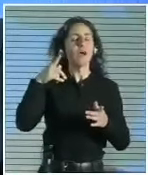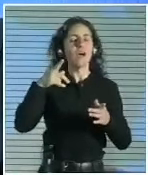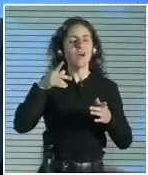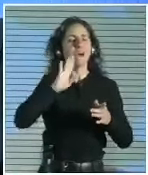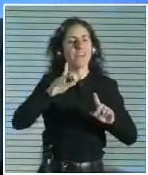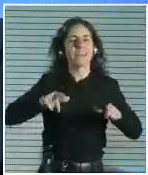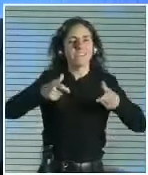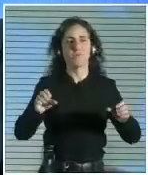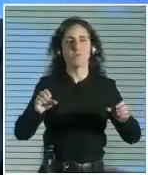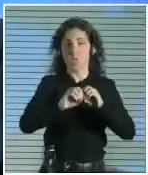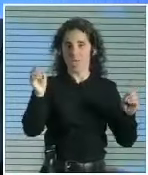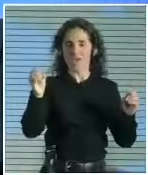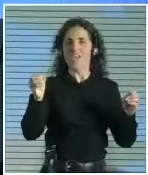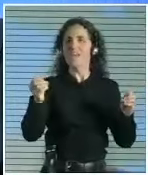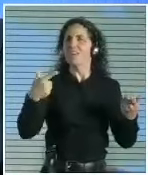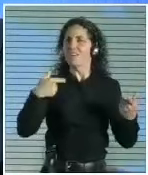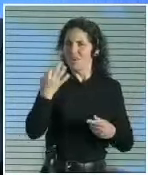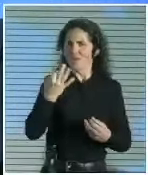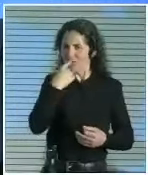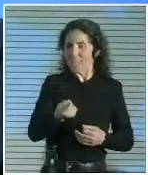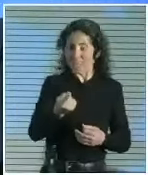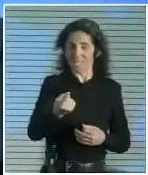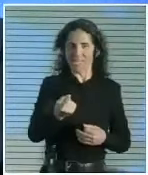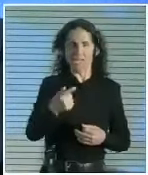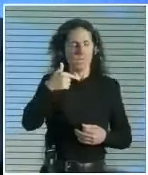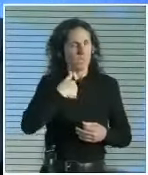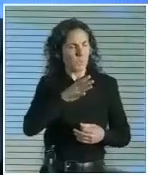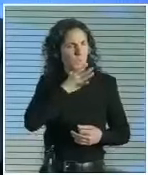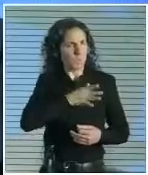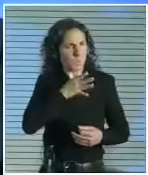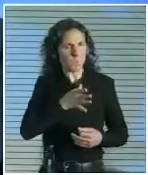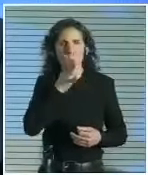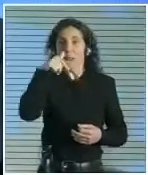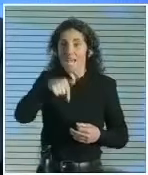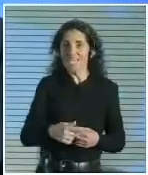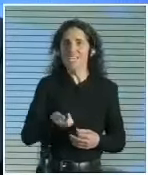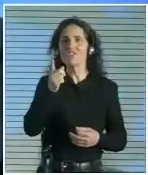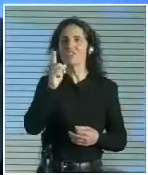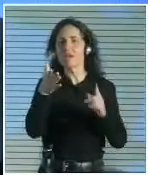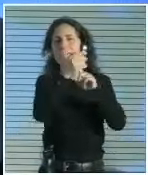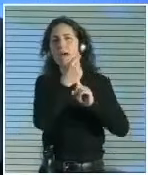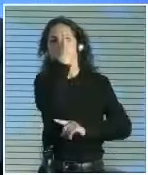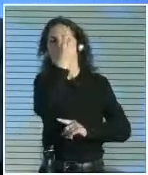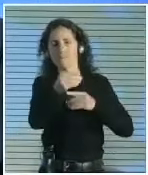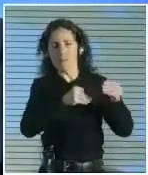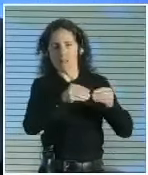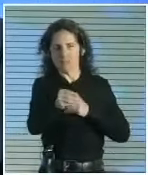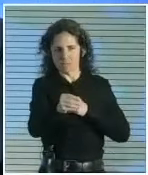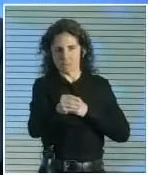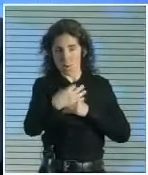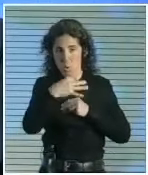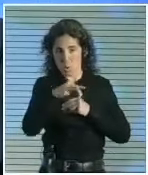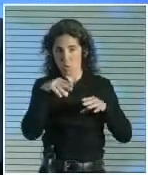to see here that I only identified one single-use plastic cup straight